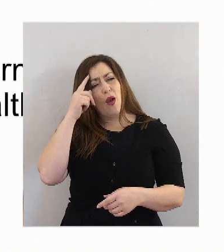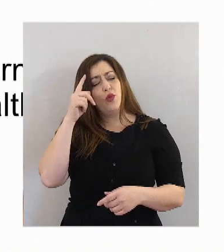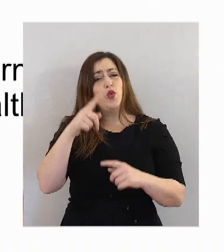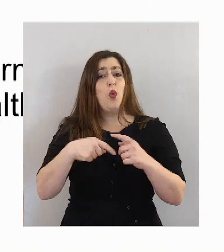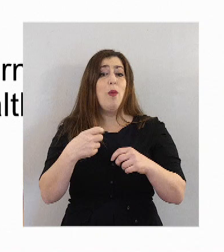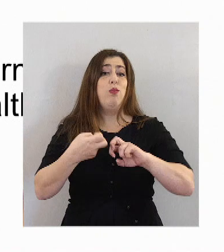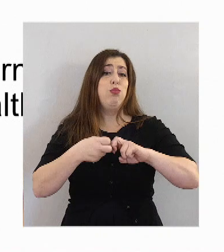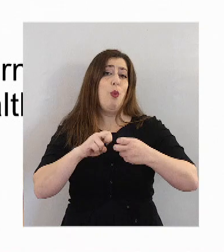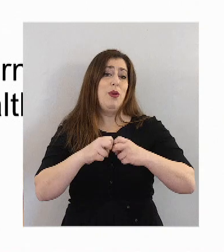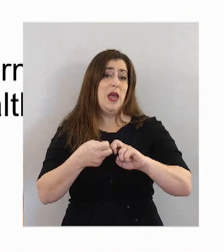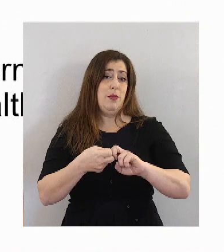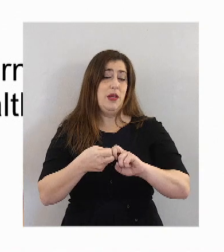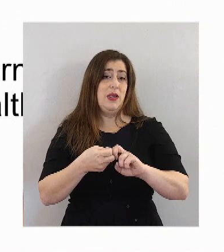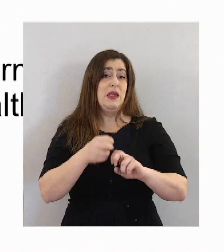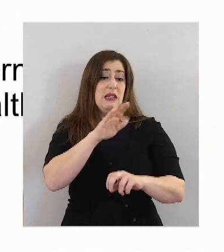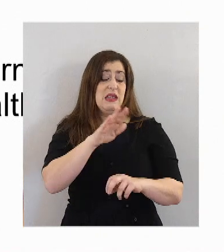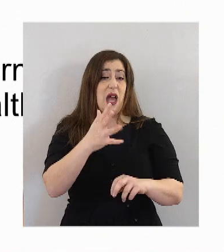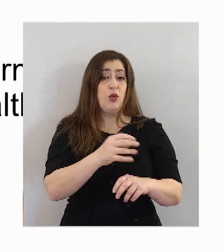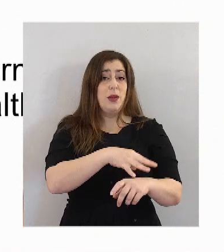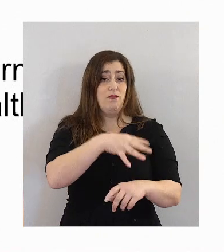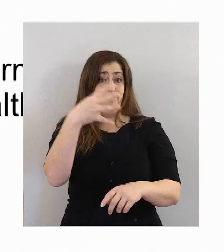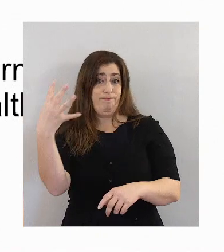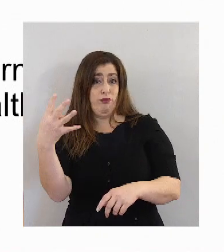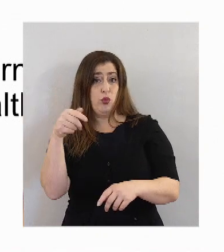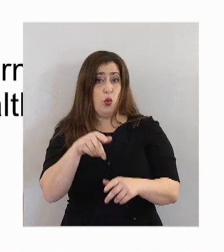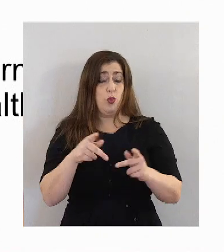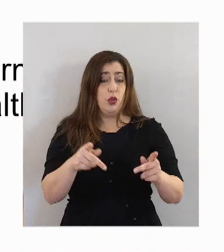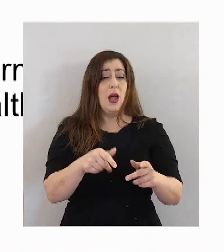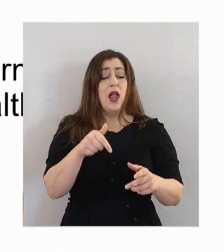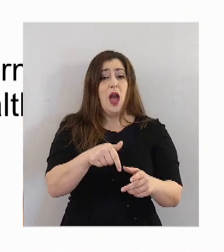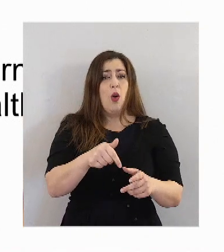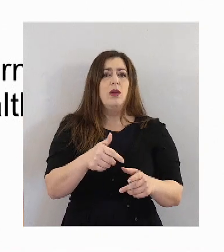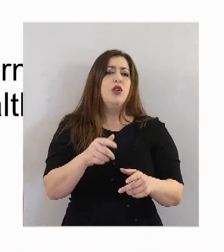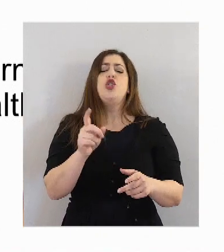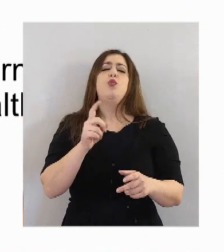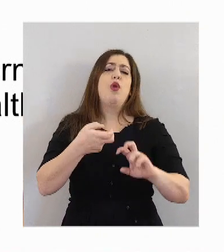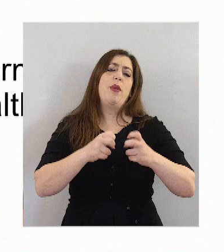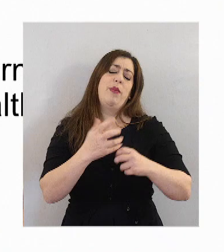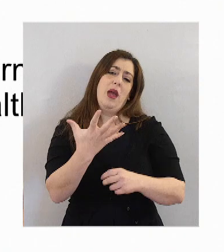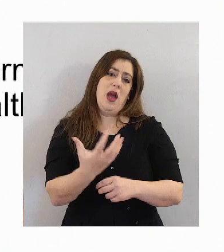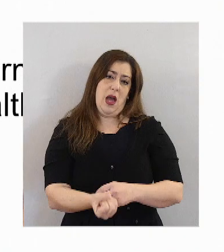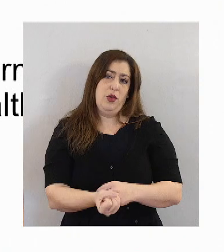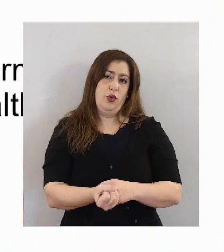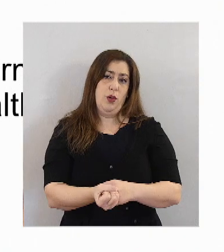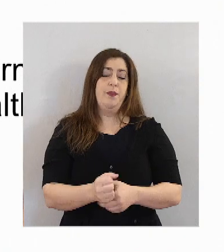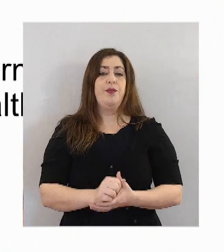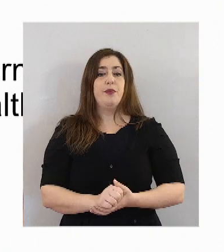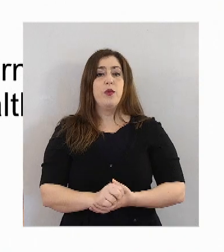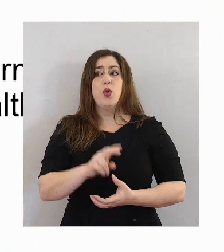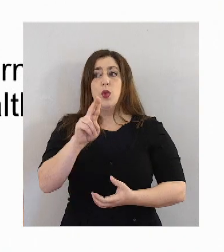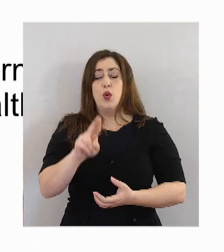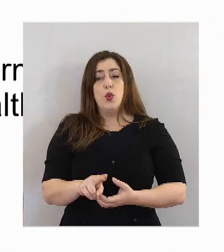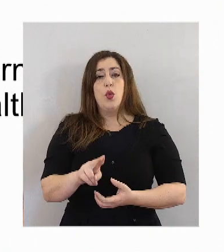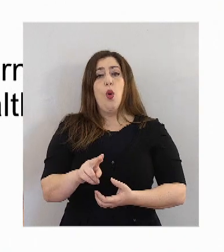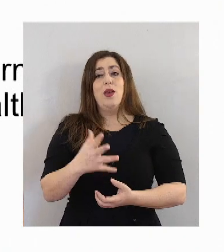their everyday life, which impact their health and well-being, and by making practitioners more aware of heteronormative assumptions that